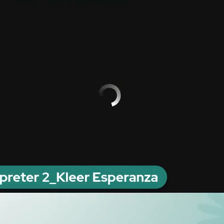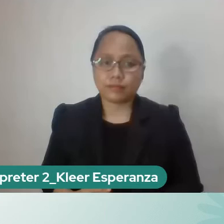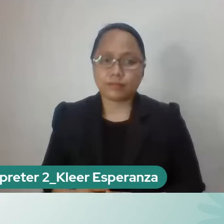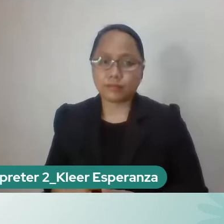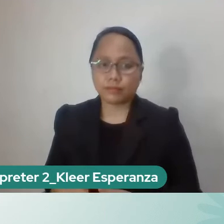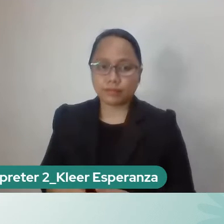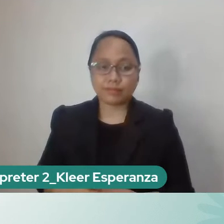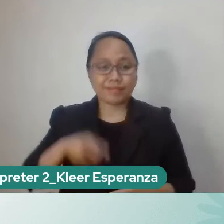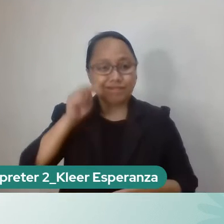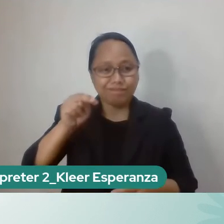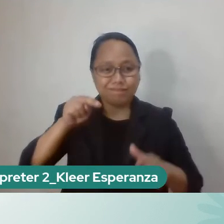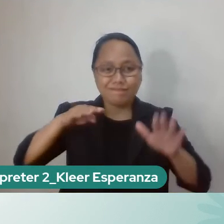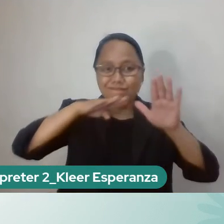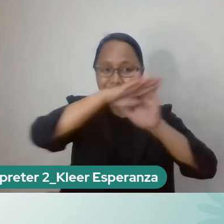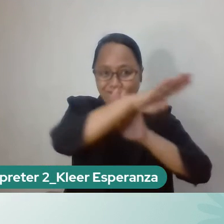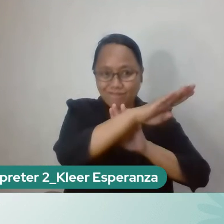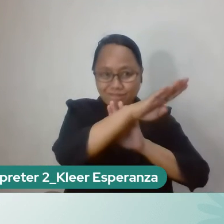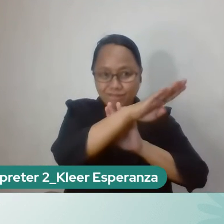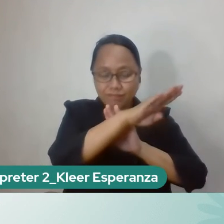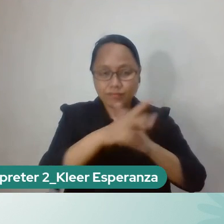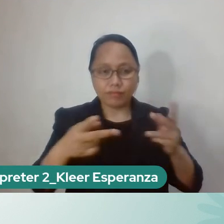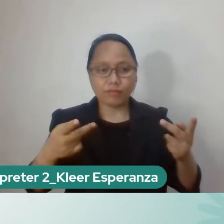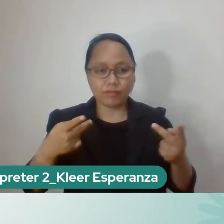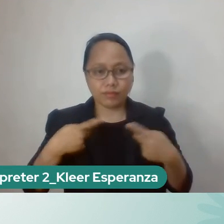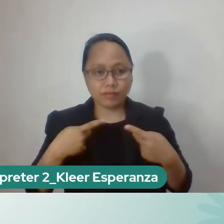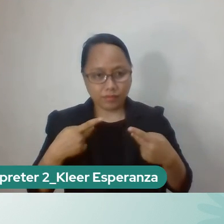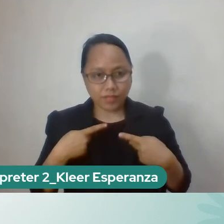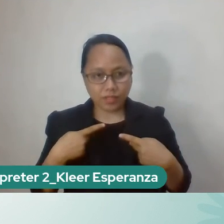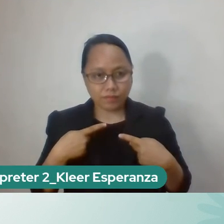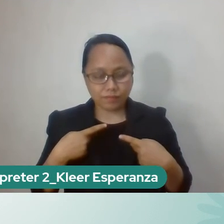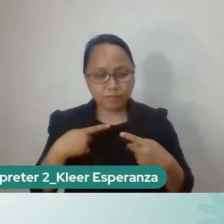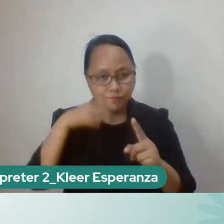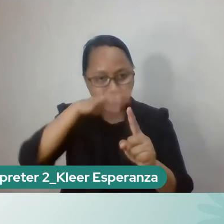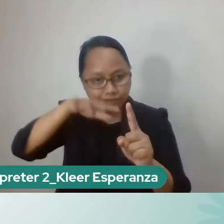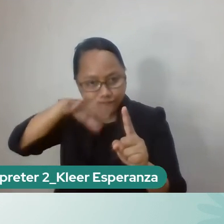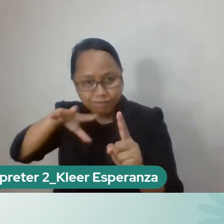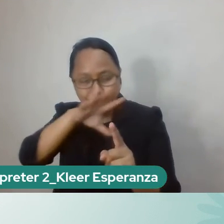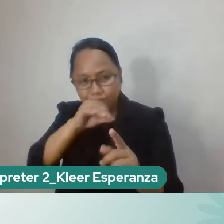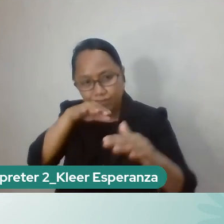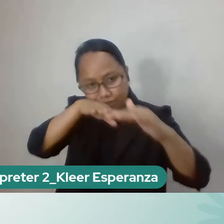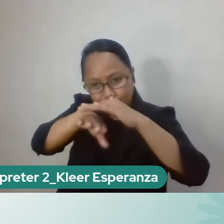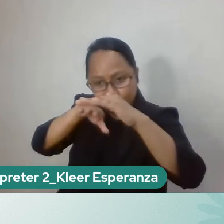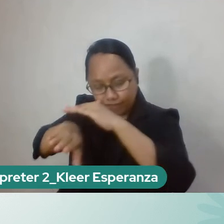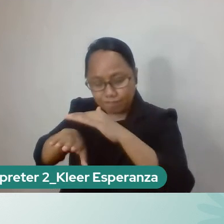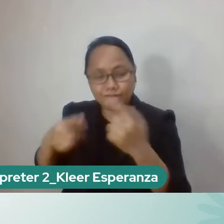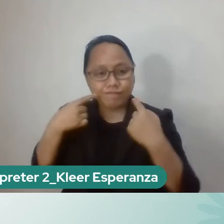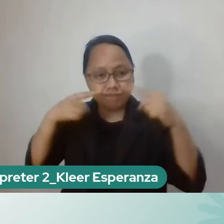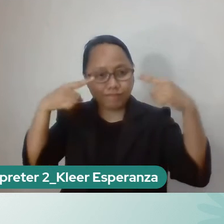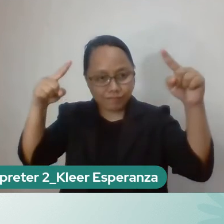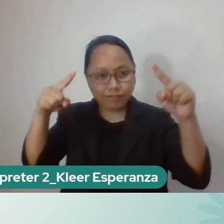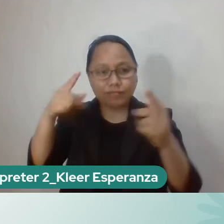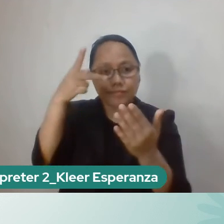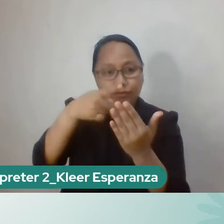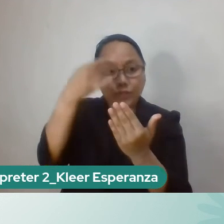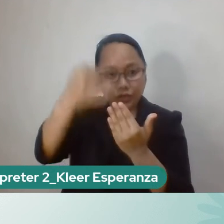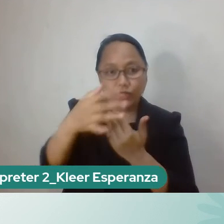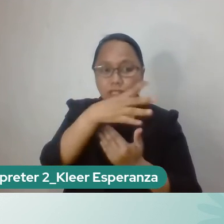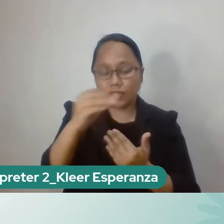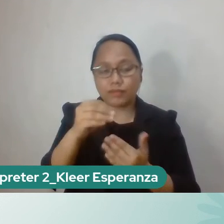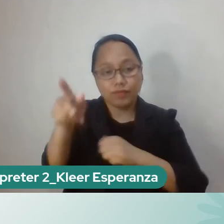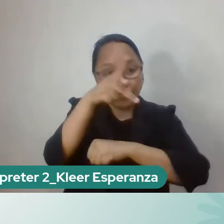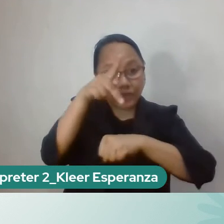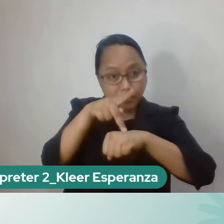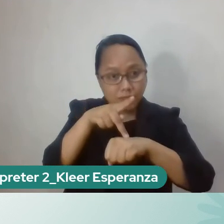up interventions being offered through the Success Project, and Philippines is also providing free medicines to